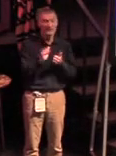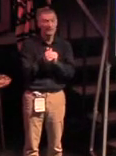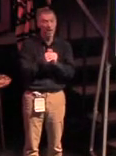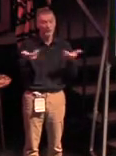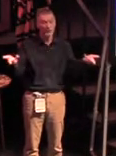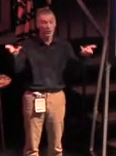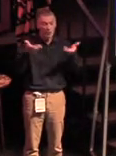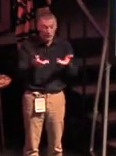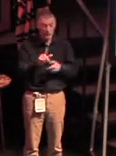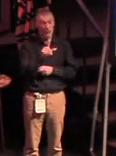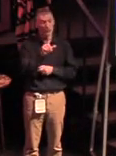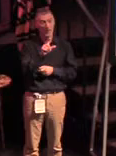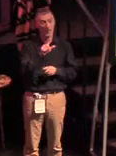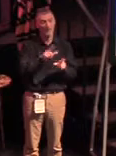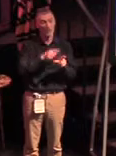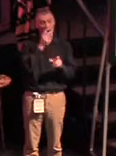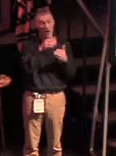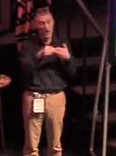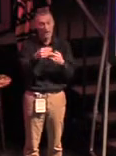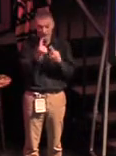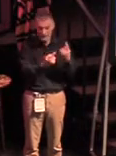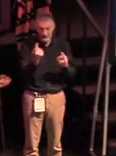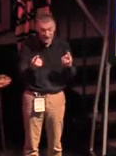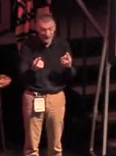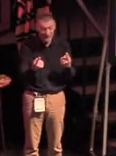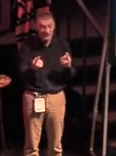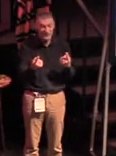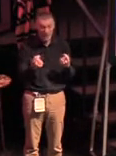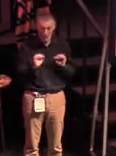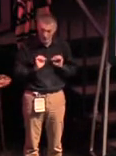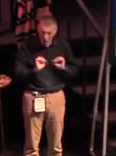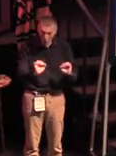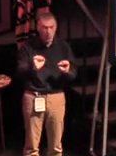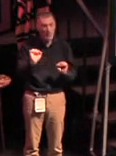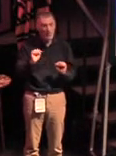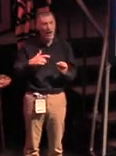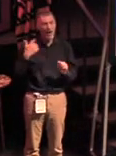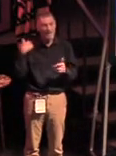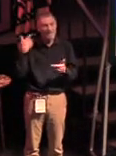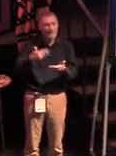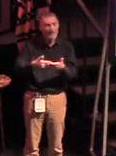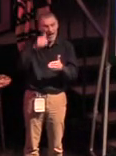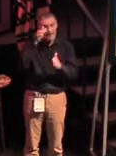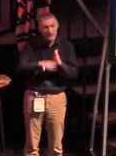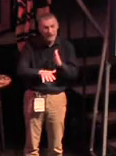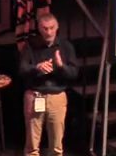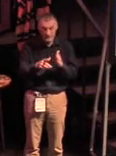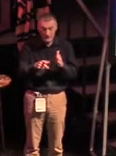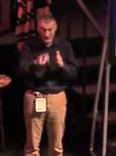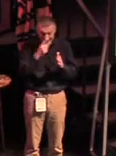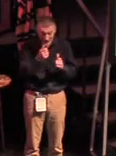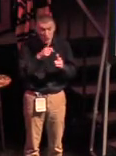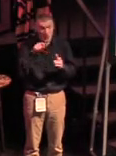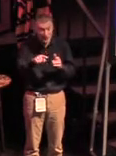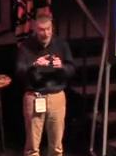young leaders. They went on an incredible journey of understanding the power of their life experiences, how they could use that to create